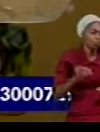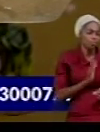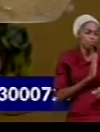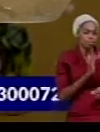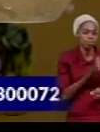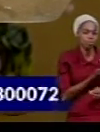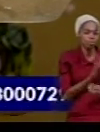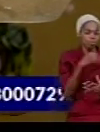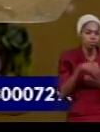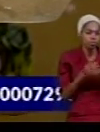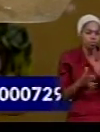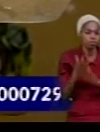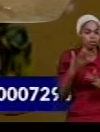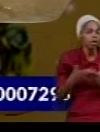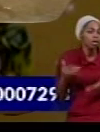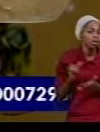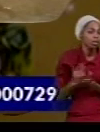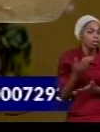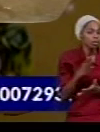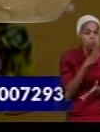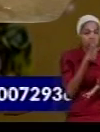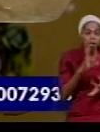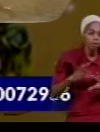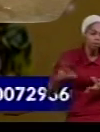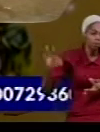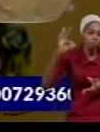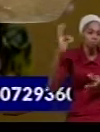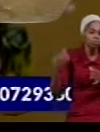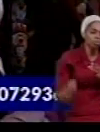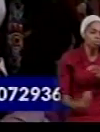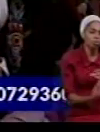will be spiritual growth.